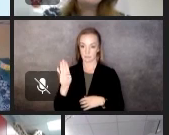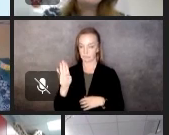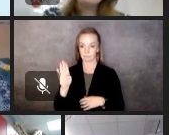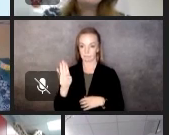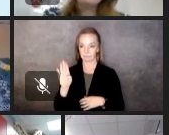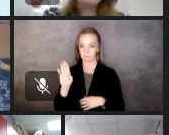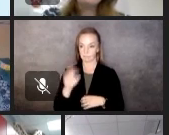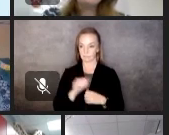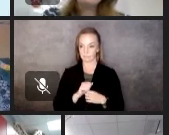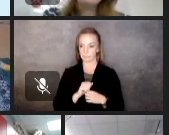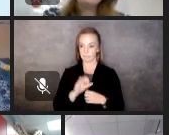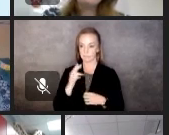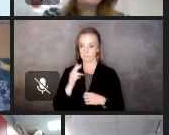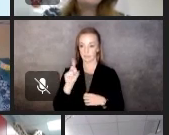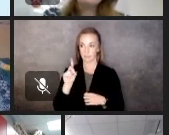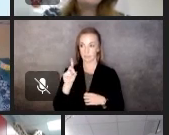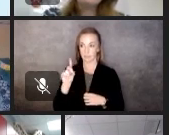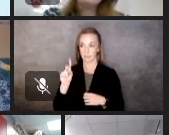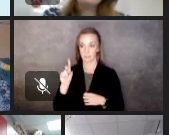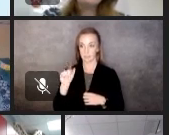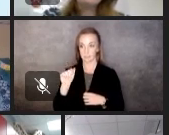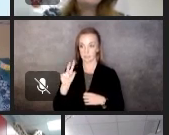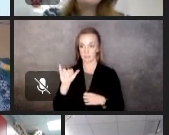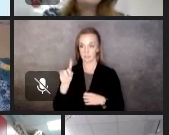Chad Davidson. Here.